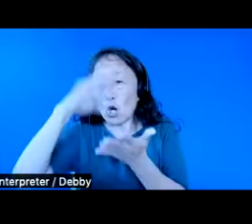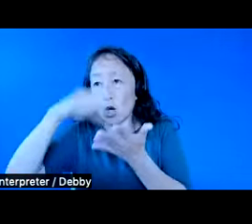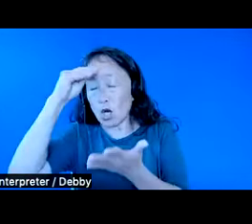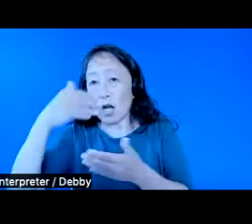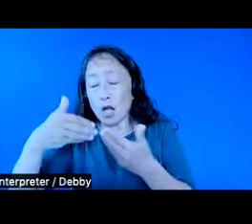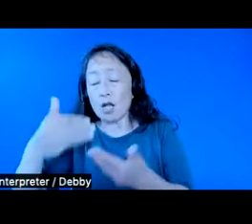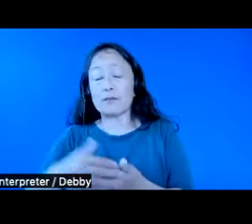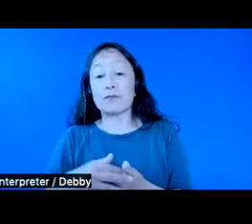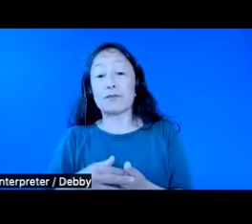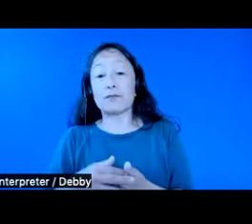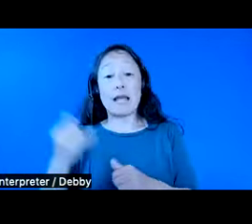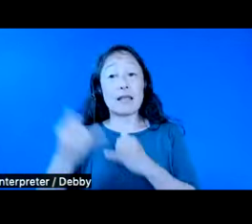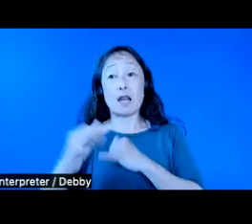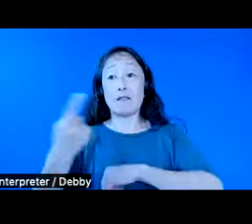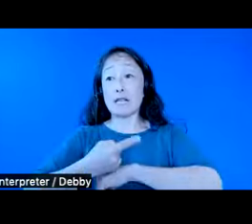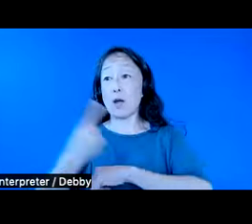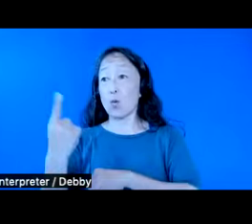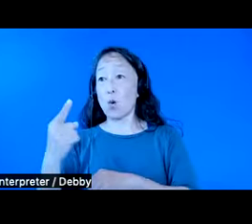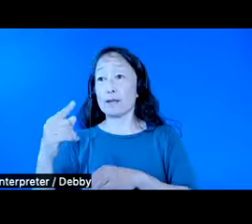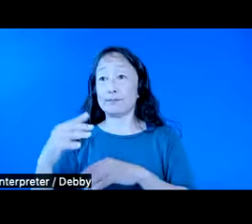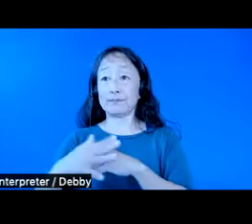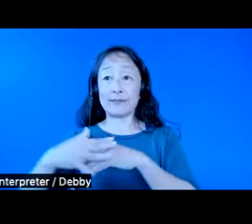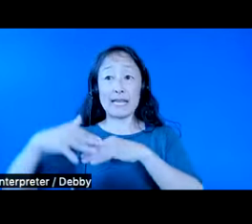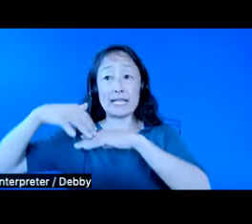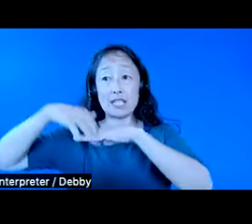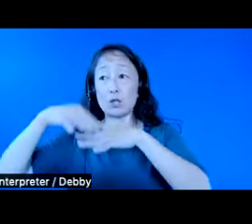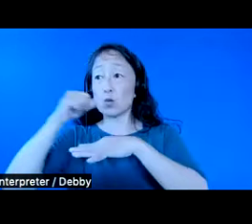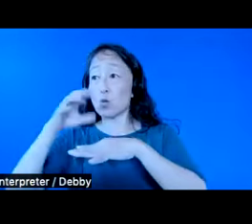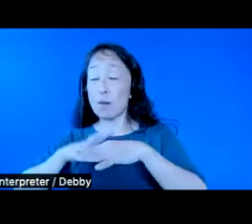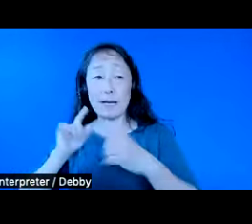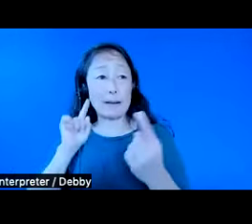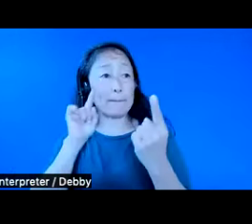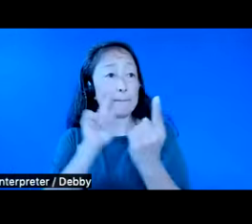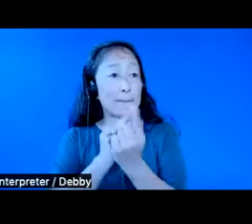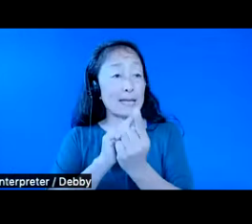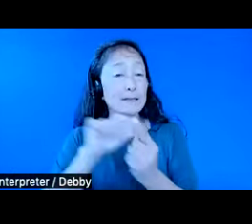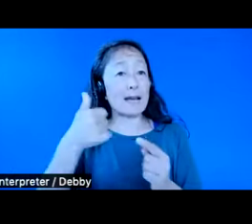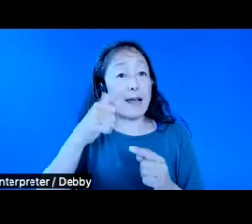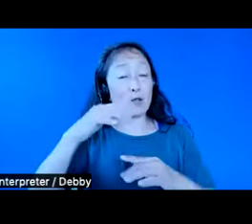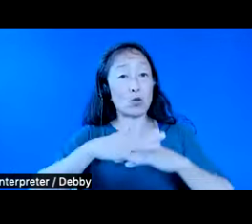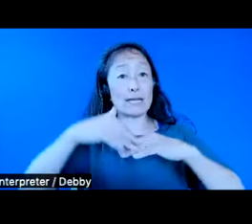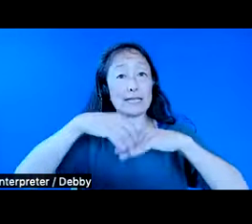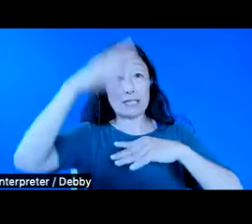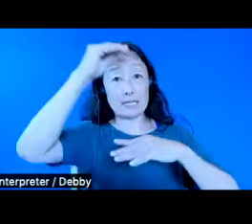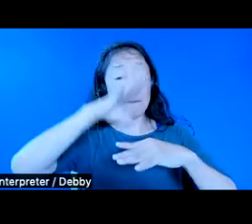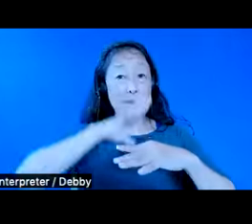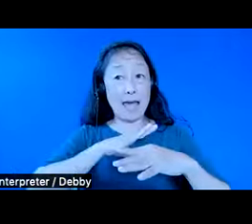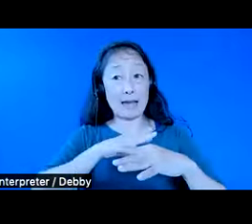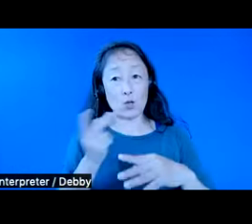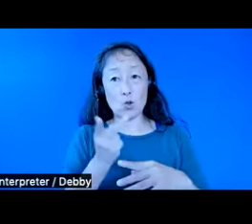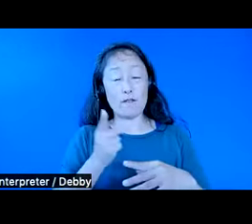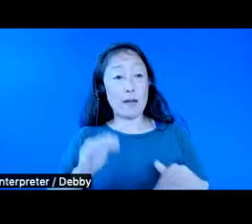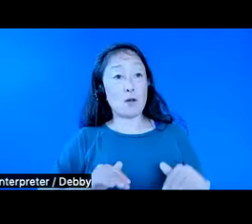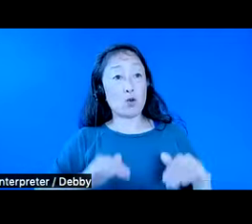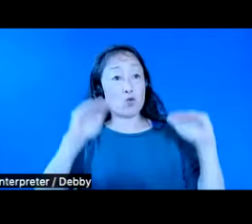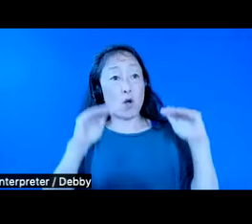Indigenous woman meets another Indigenous man who grew up in a different foster care scenario all the way on the West Coast, flew out